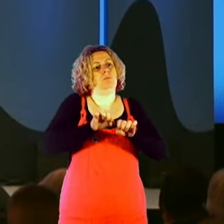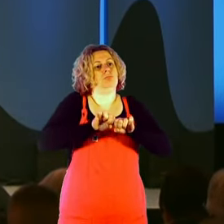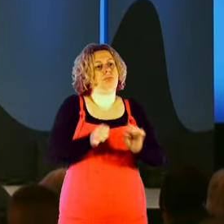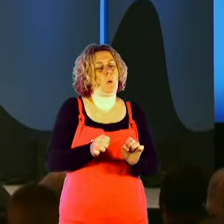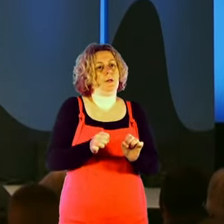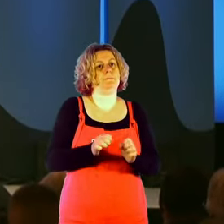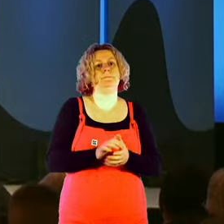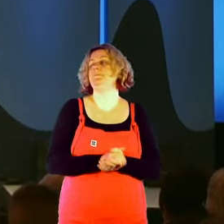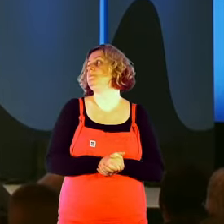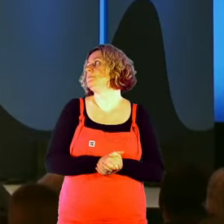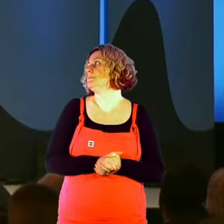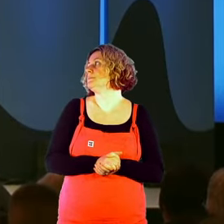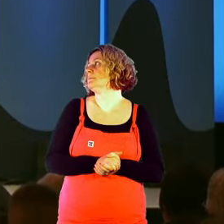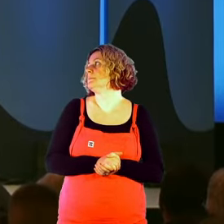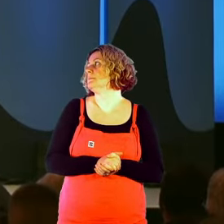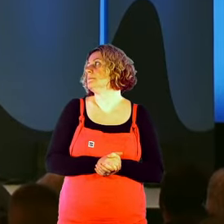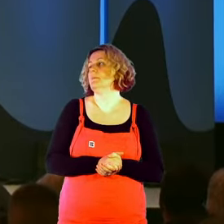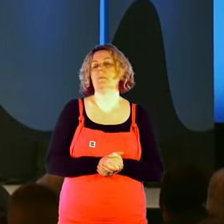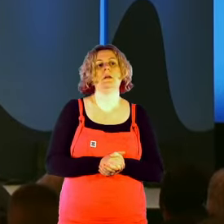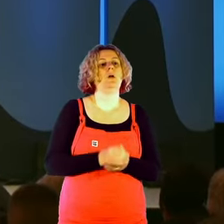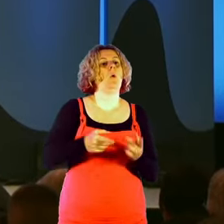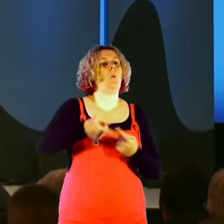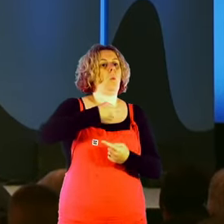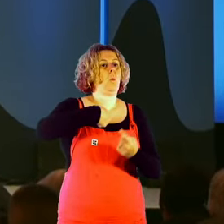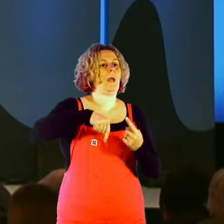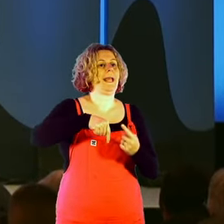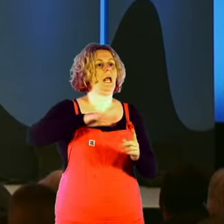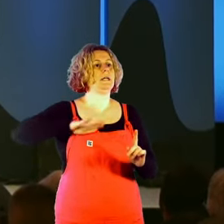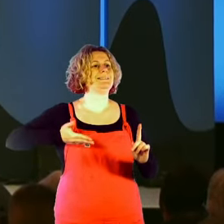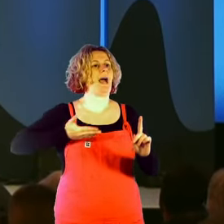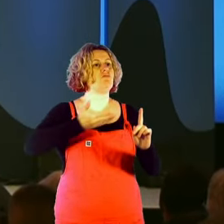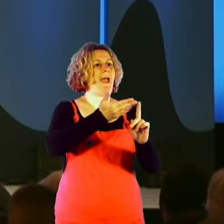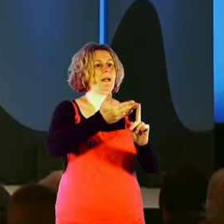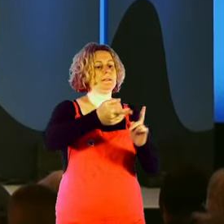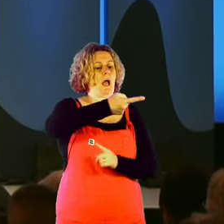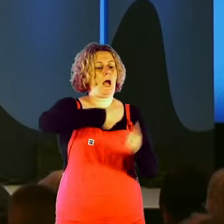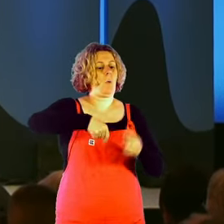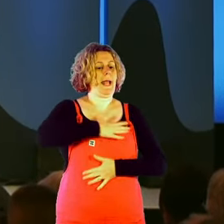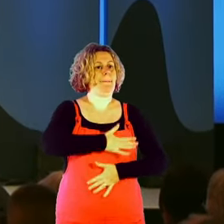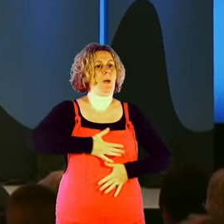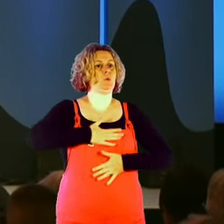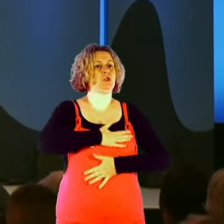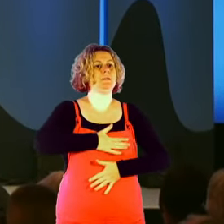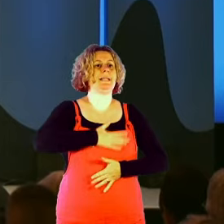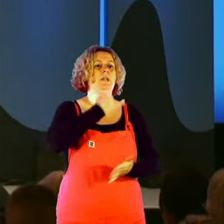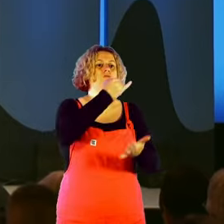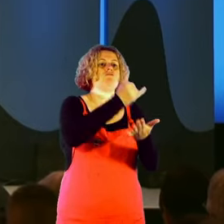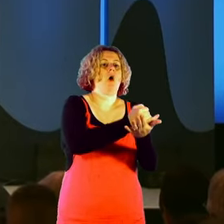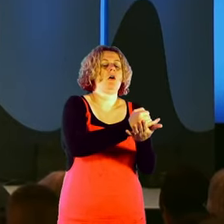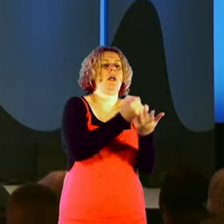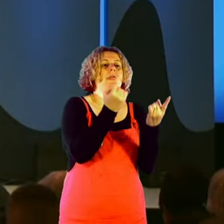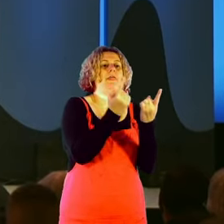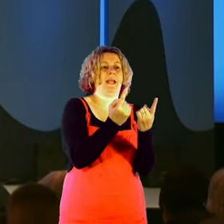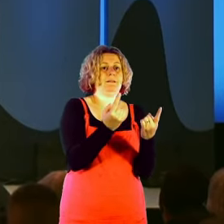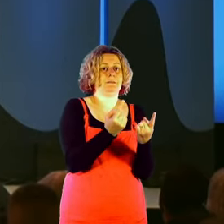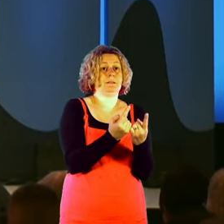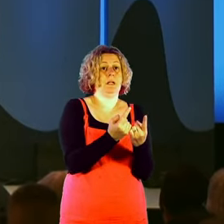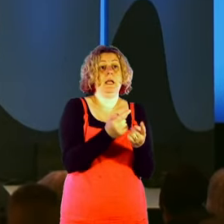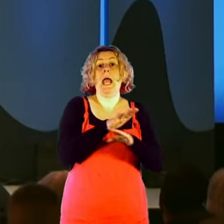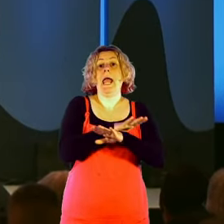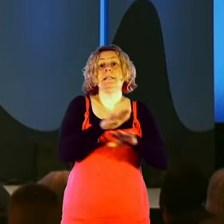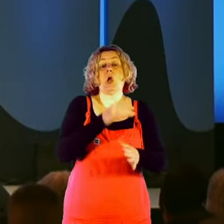Firstly, we direct our emotions towards the wrong things, don't we? It's not wrong to delight in beautiful things, but it